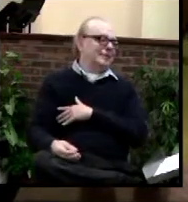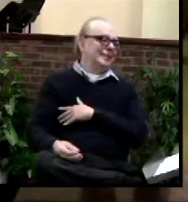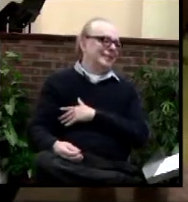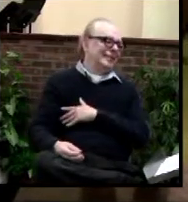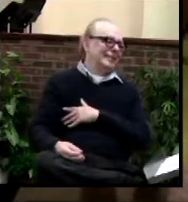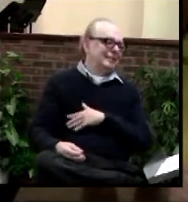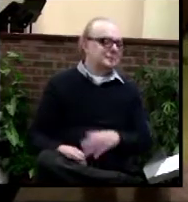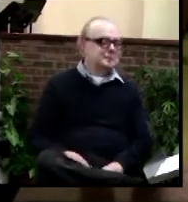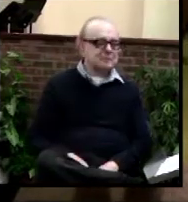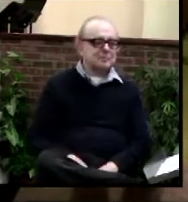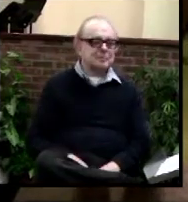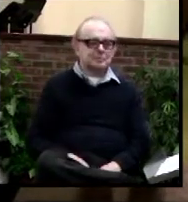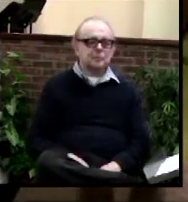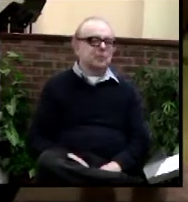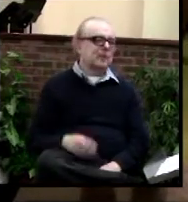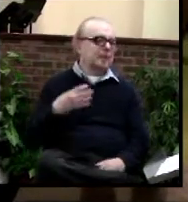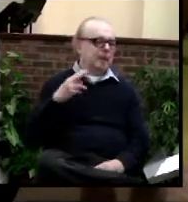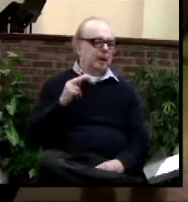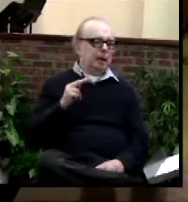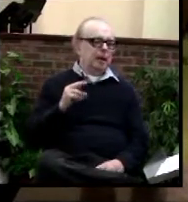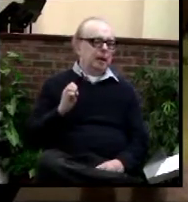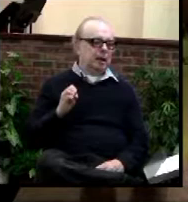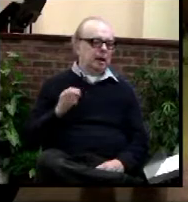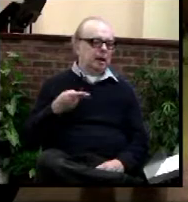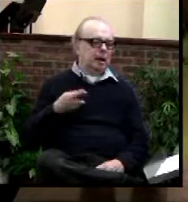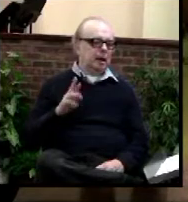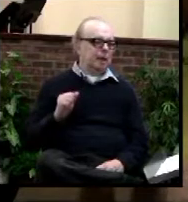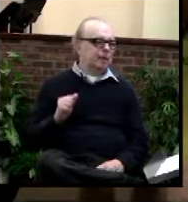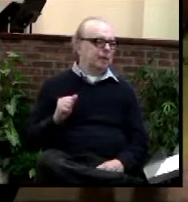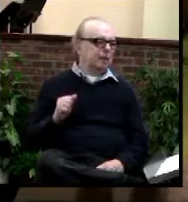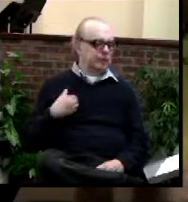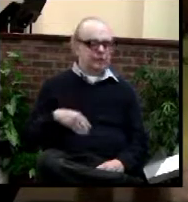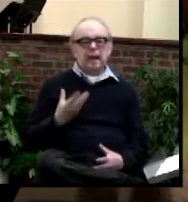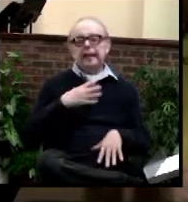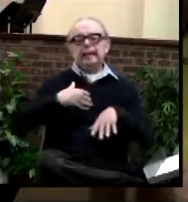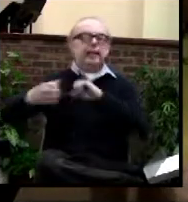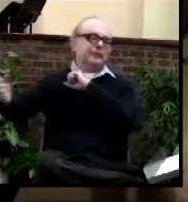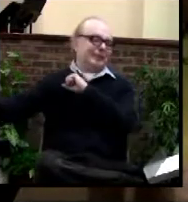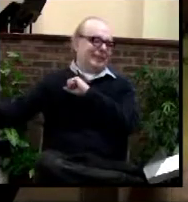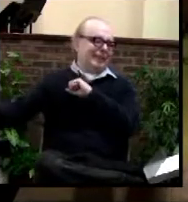Okay? Nehru jackets just kind of go away.